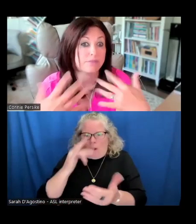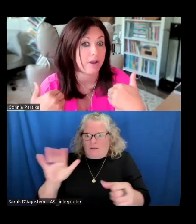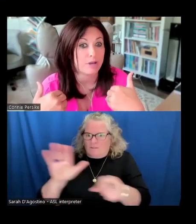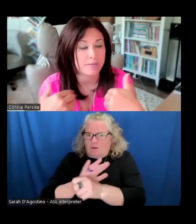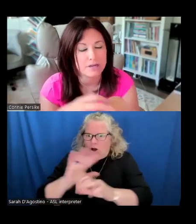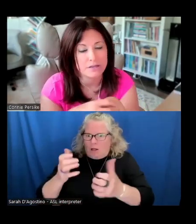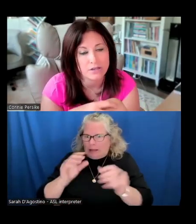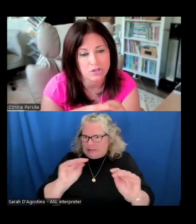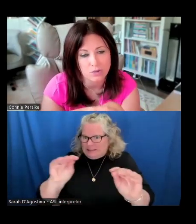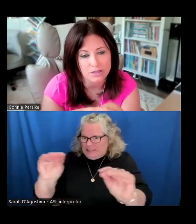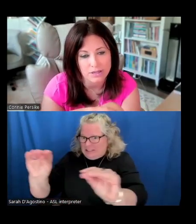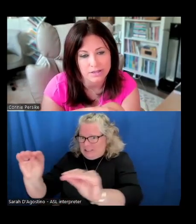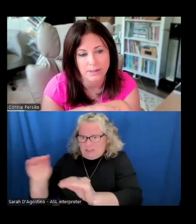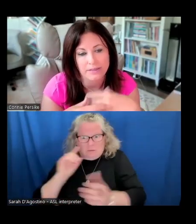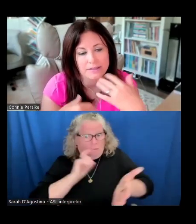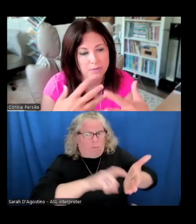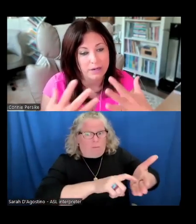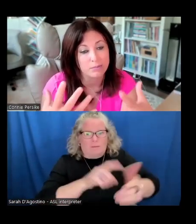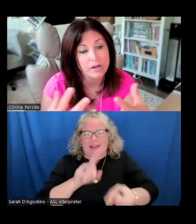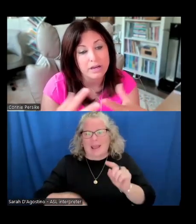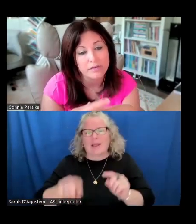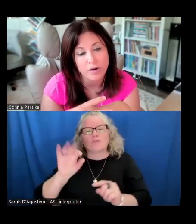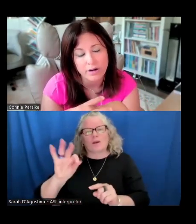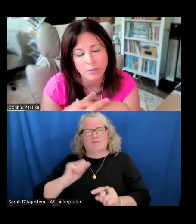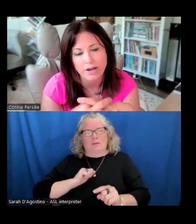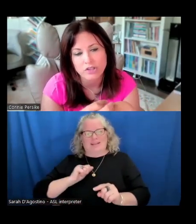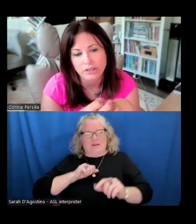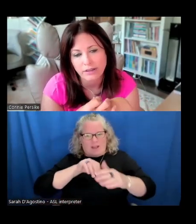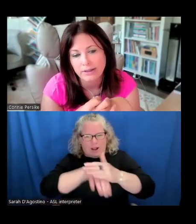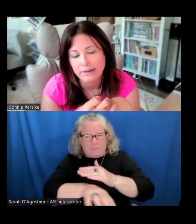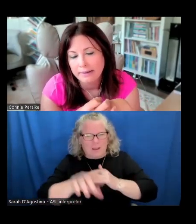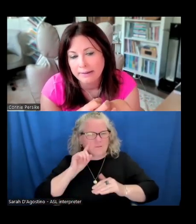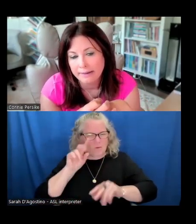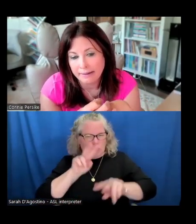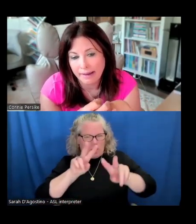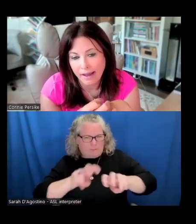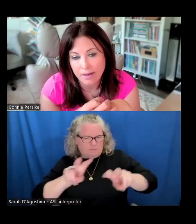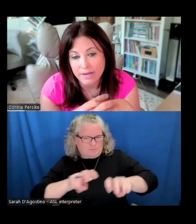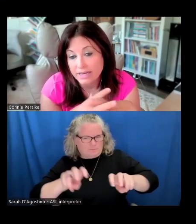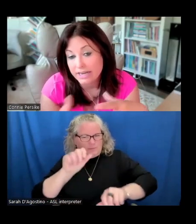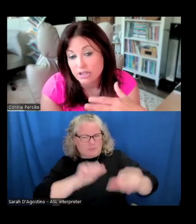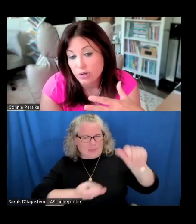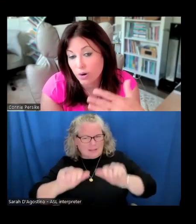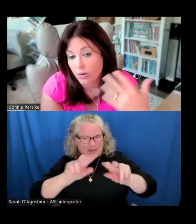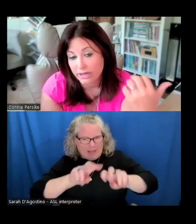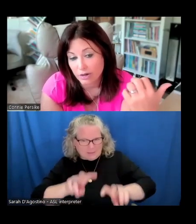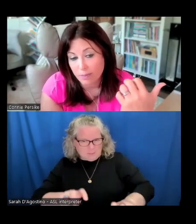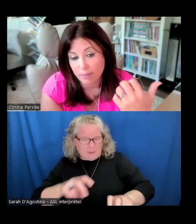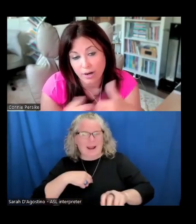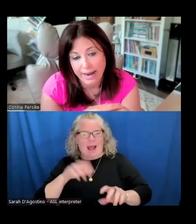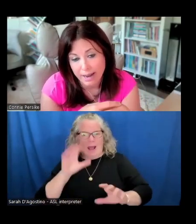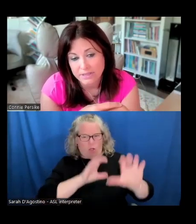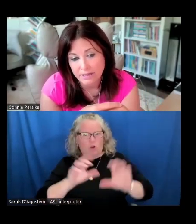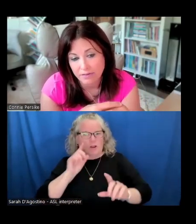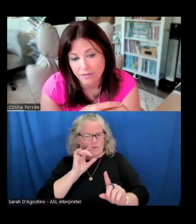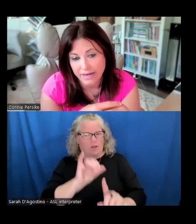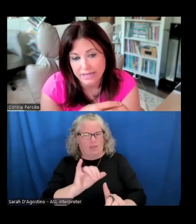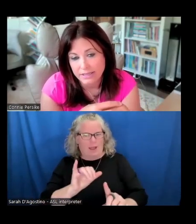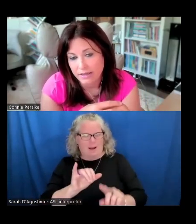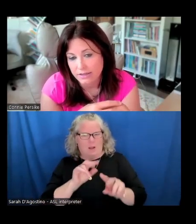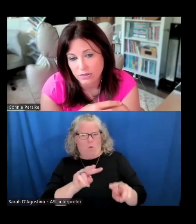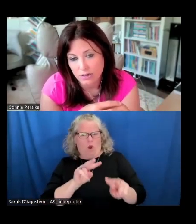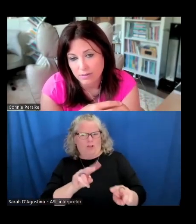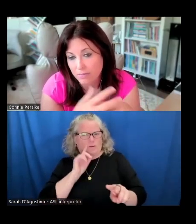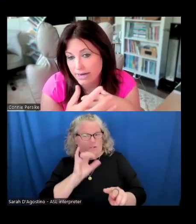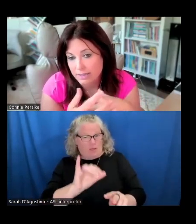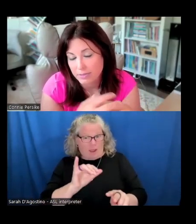oftentimes if I'm coming in to do an assessment, this is what I'm looking for and watching. And so, perhaps in fight,